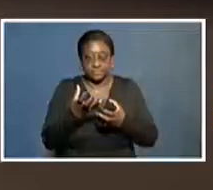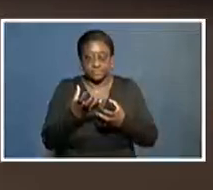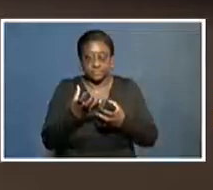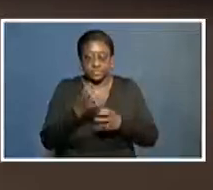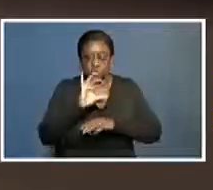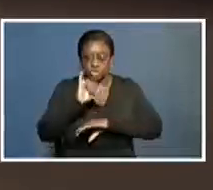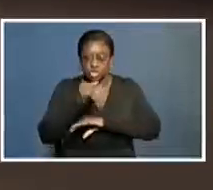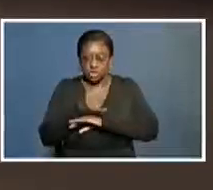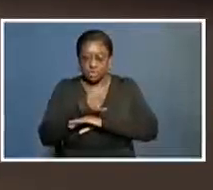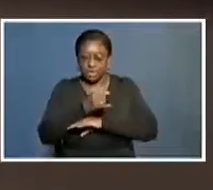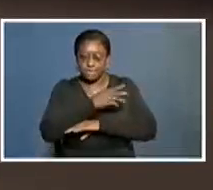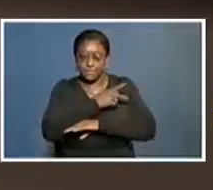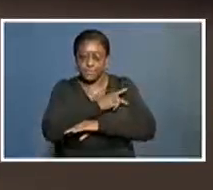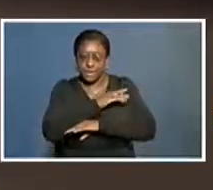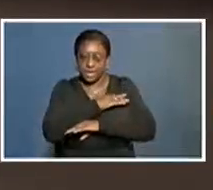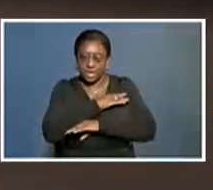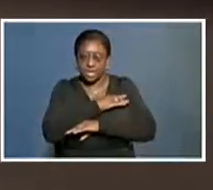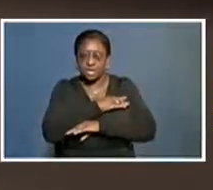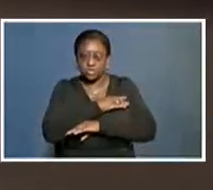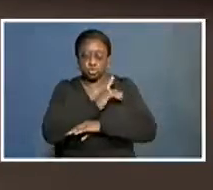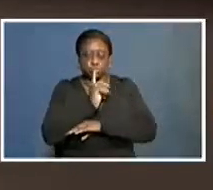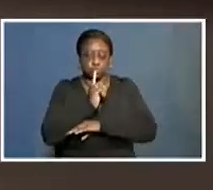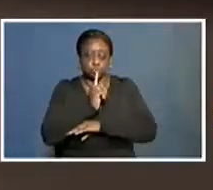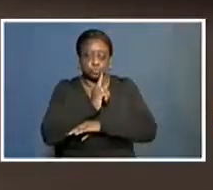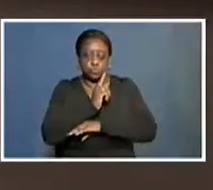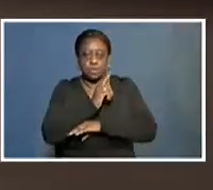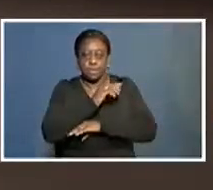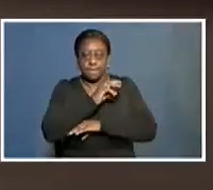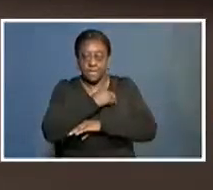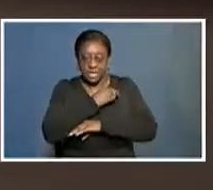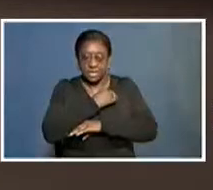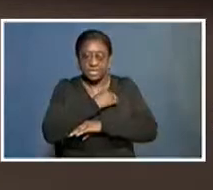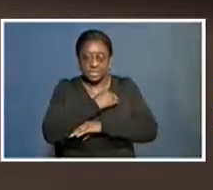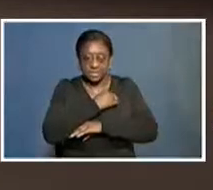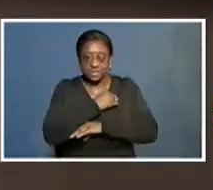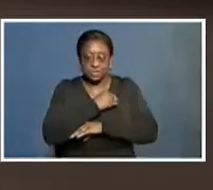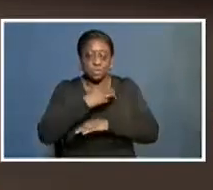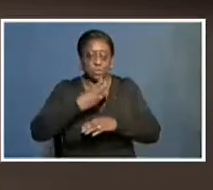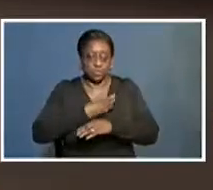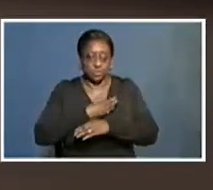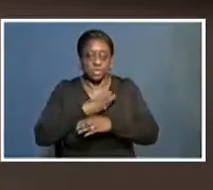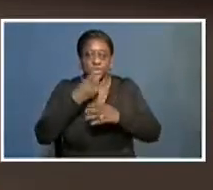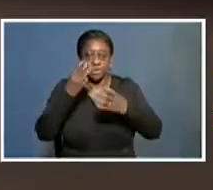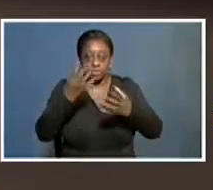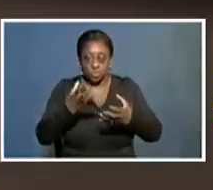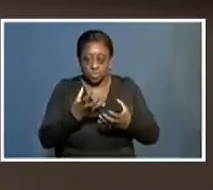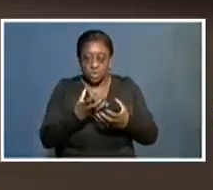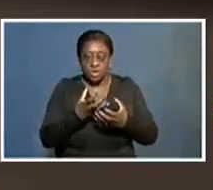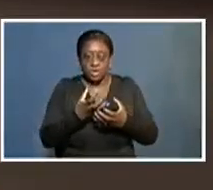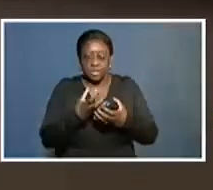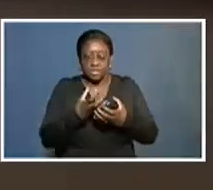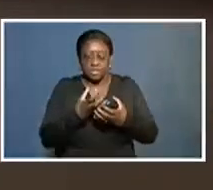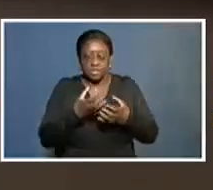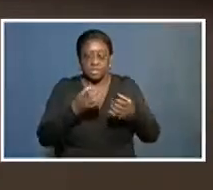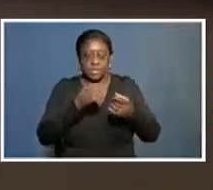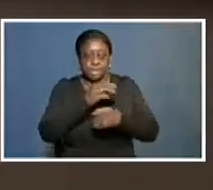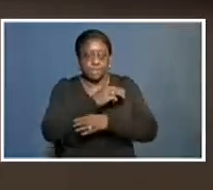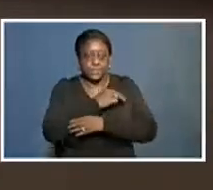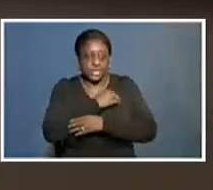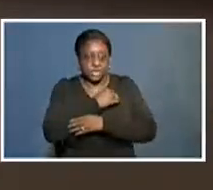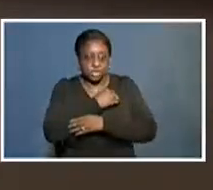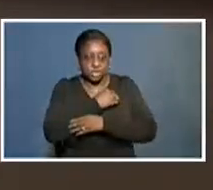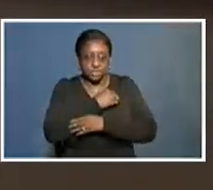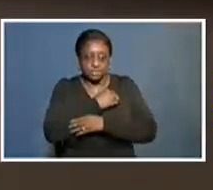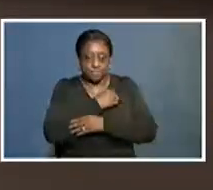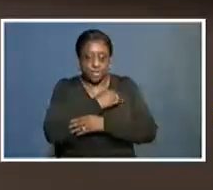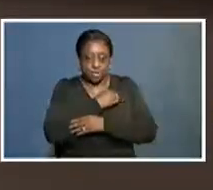Jerry Butler, Jermaine Chuchumaki, and myself, Albert Allen, and Kishino Valentino Nones.